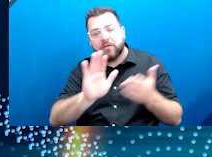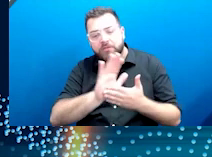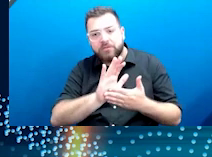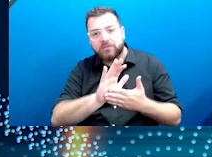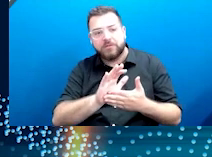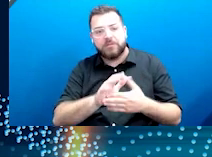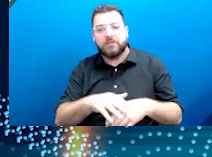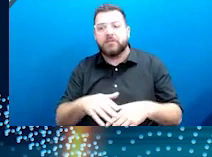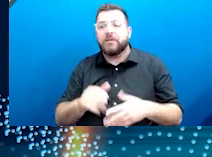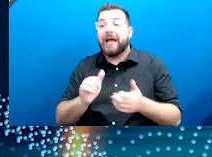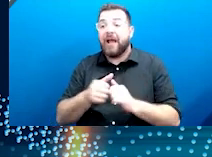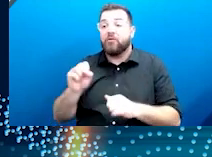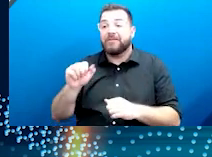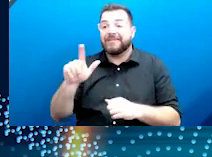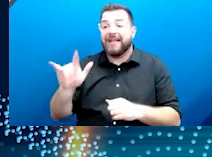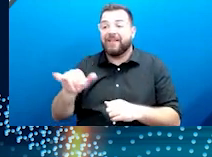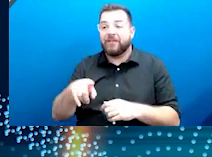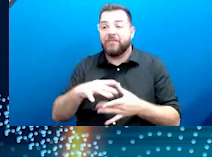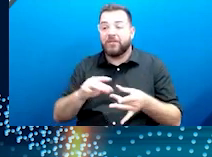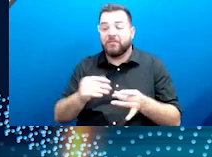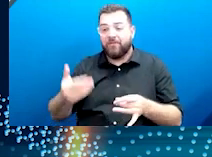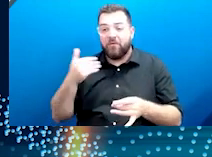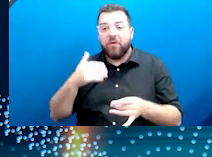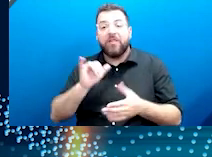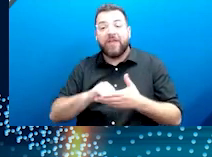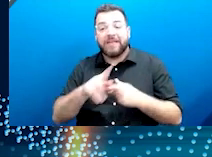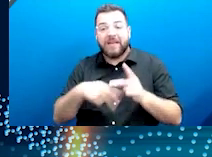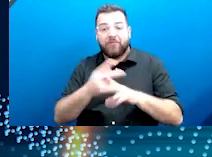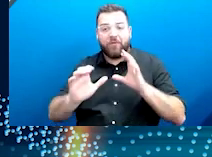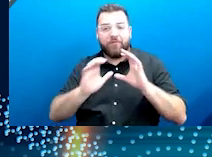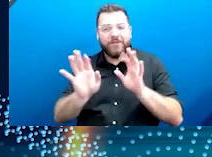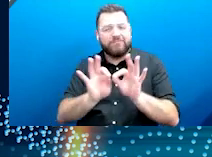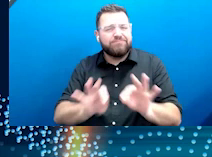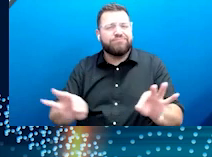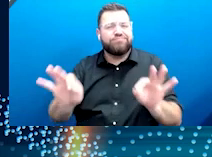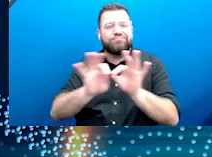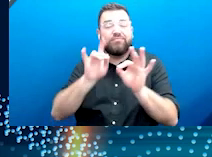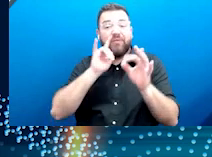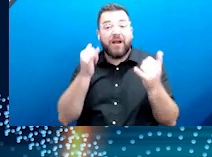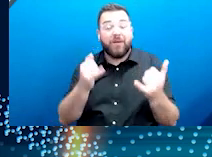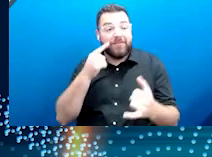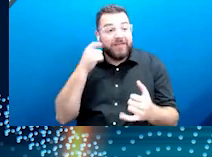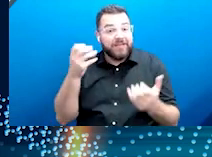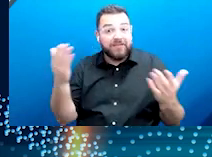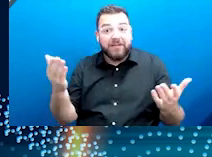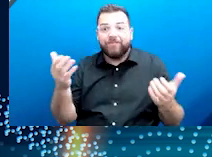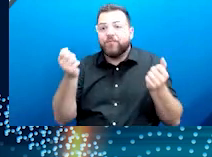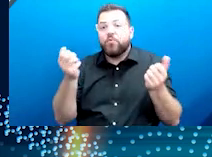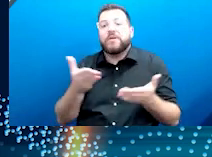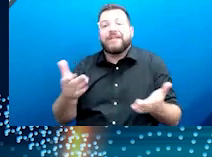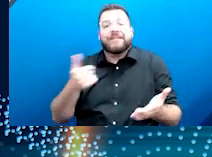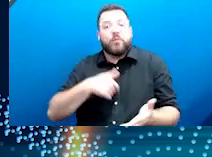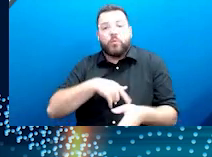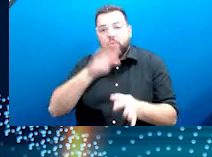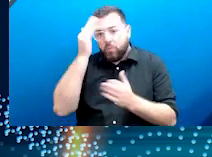Like Sally had mentioned earlier, I think those conversations are so important right now because there's a lot of unknown. And